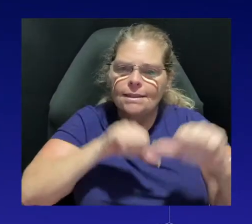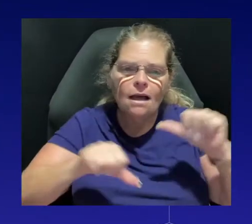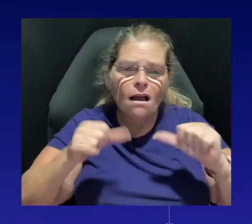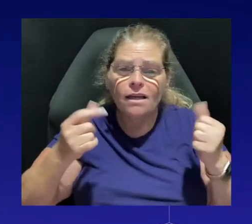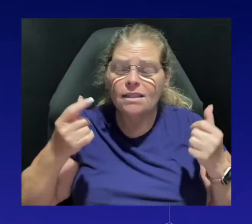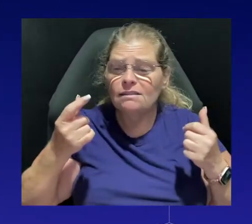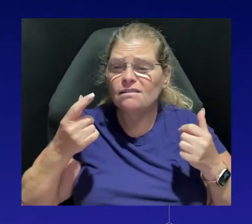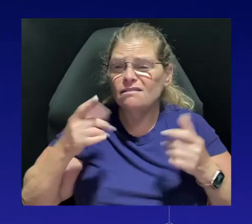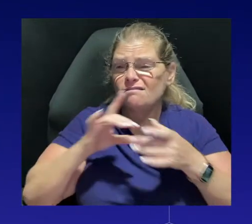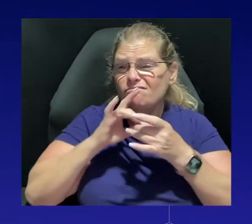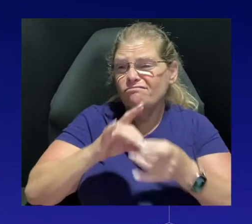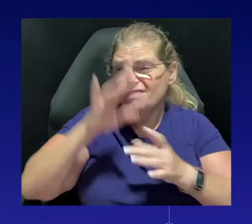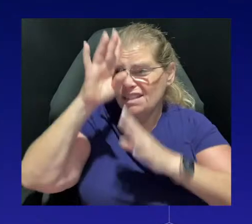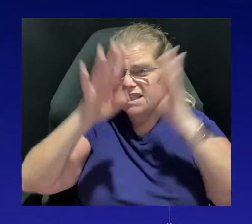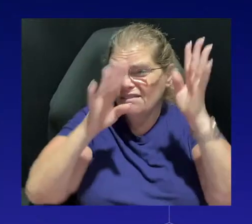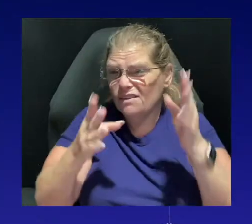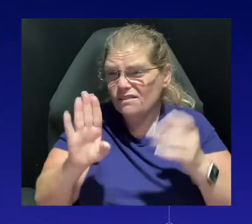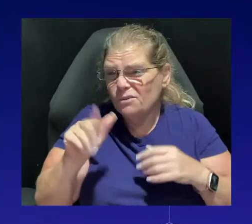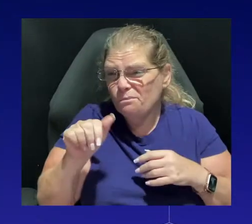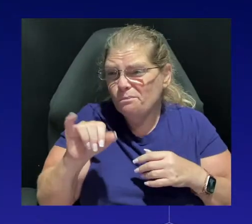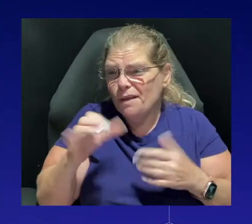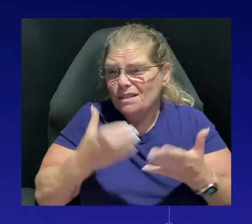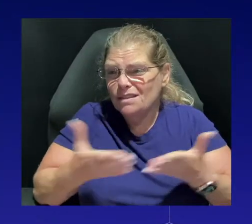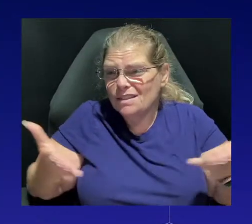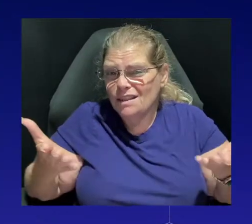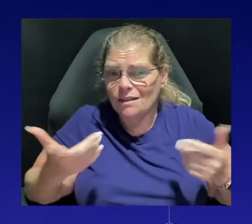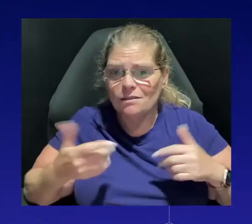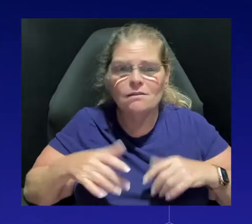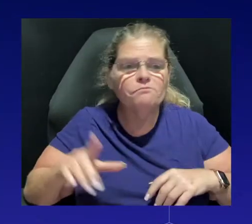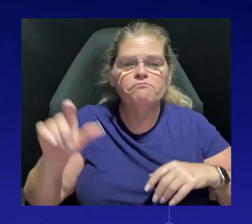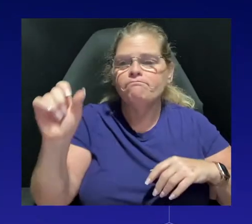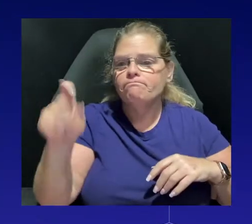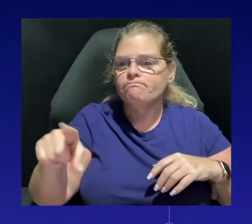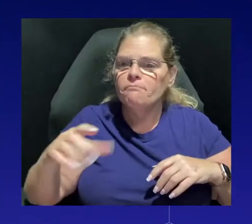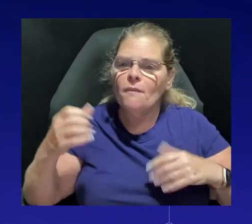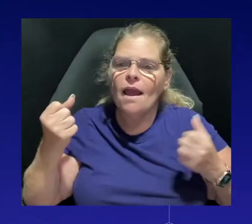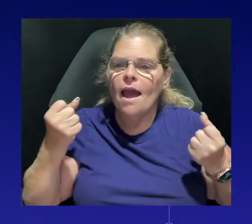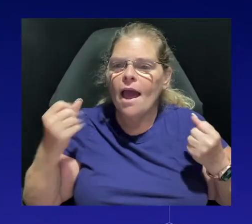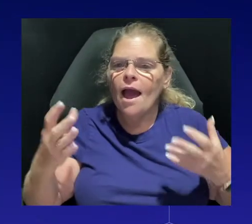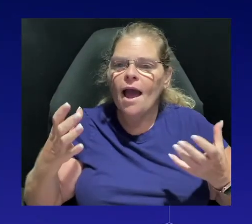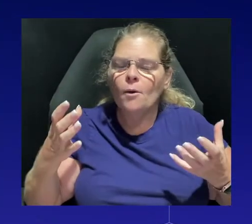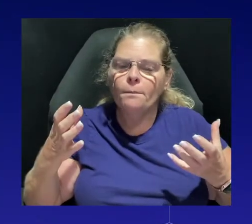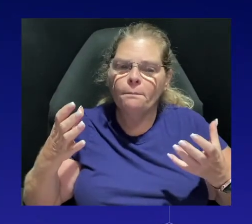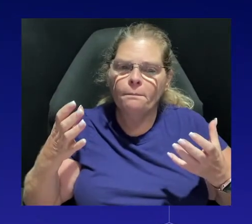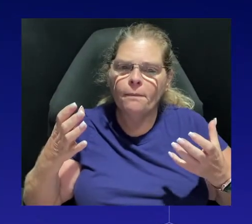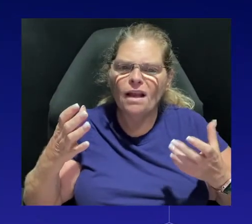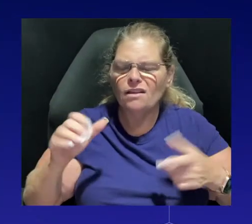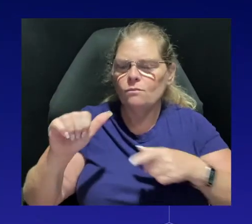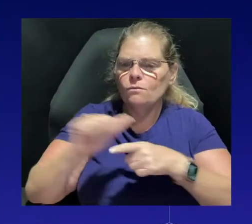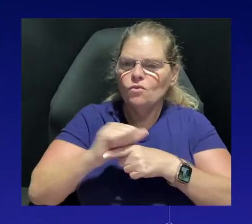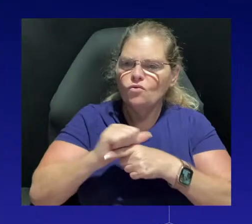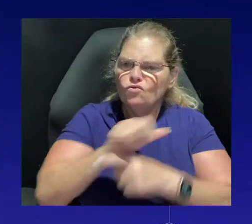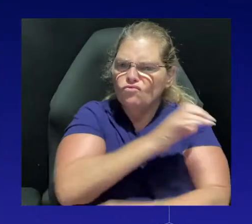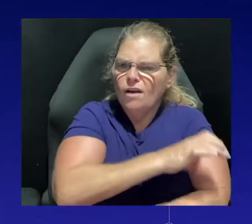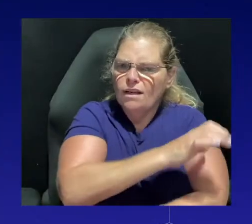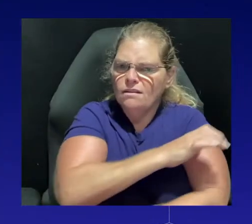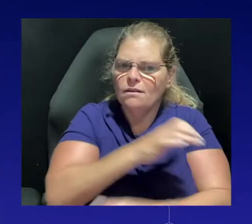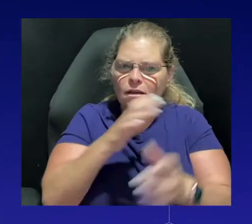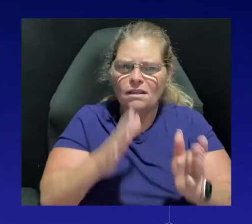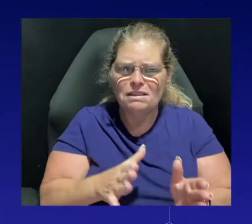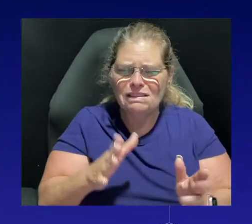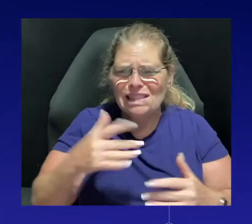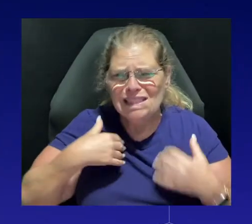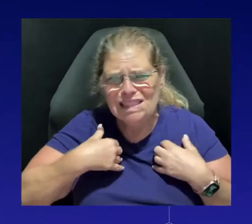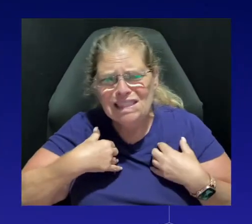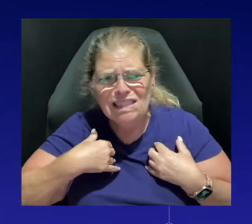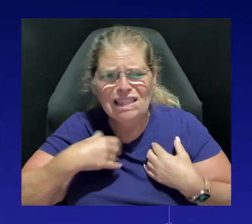things that we take for granted. How many clinicians who are trained worry about, I've got to